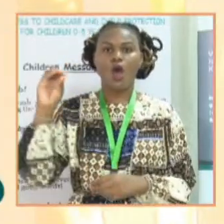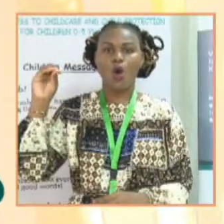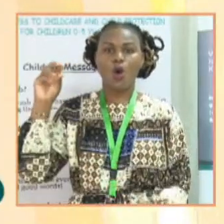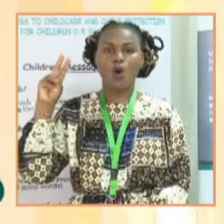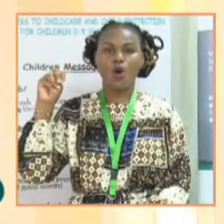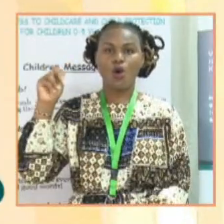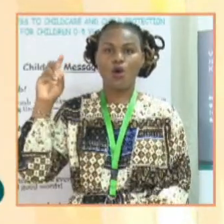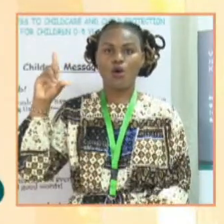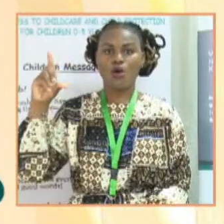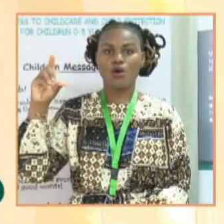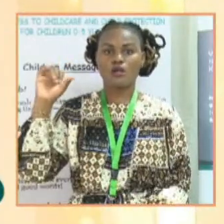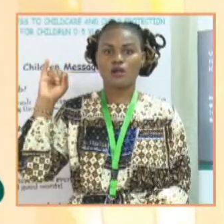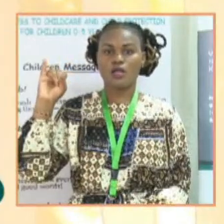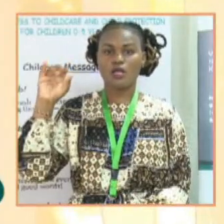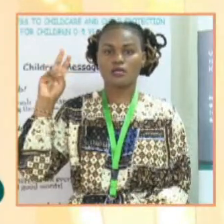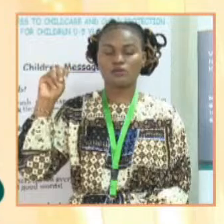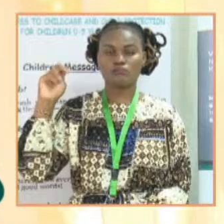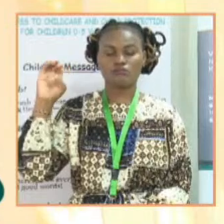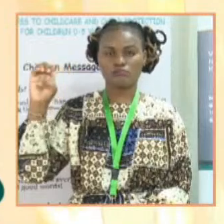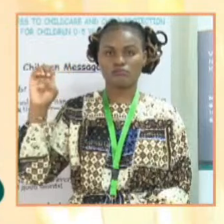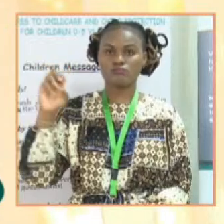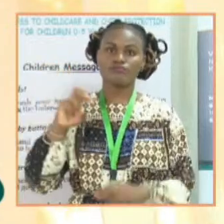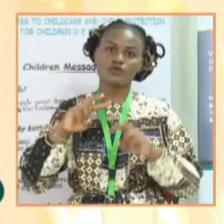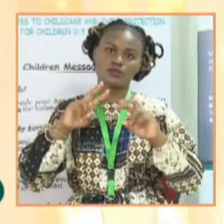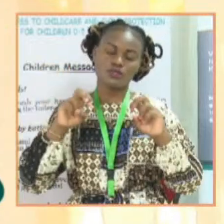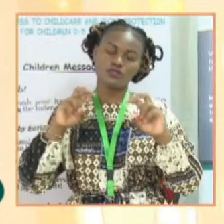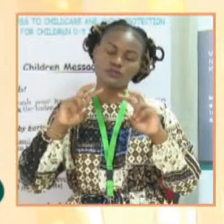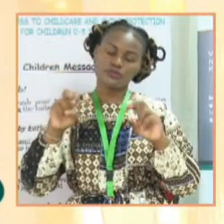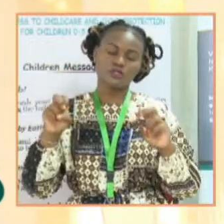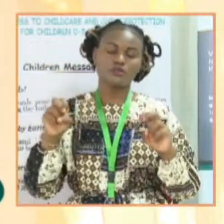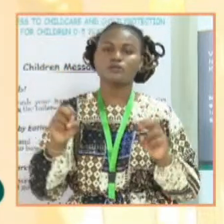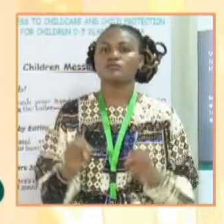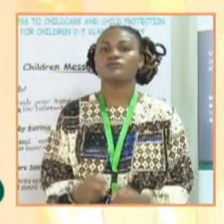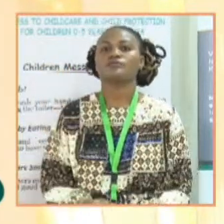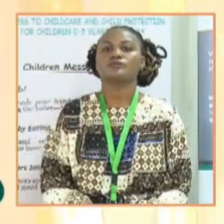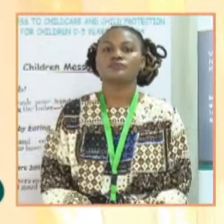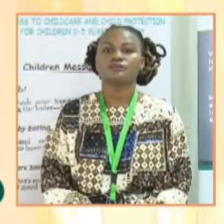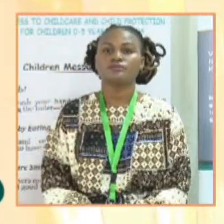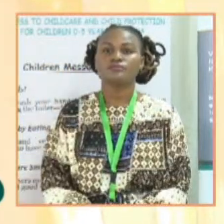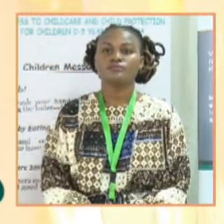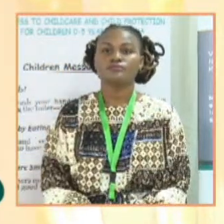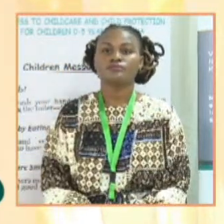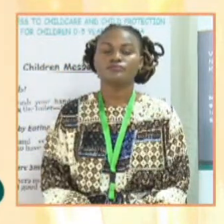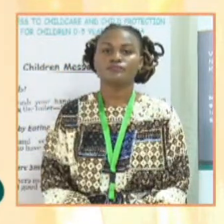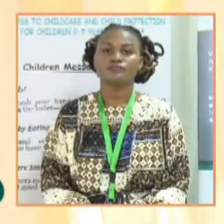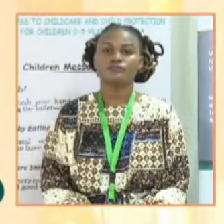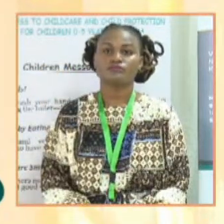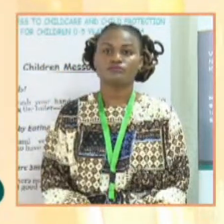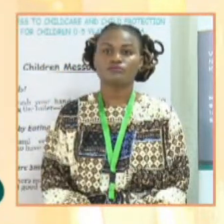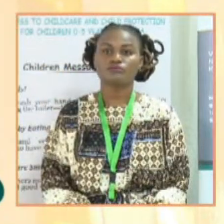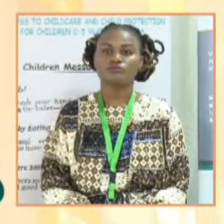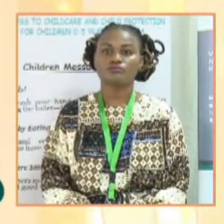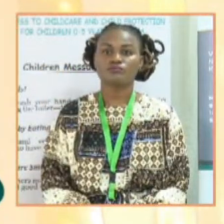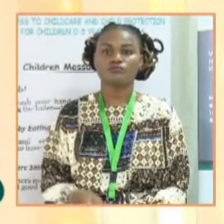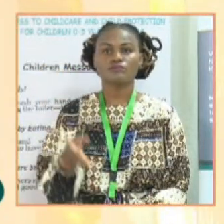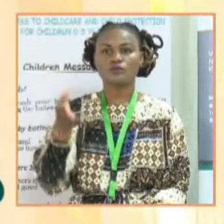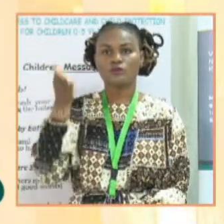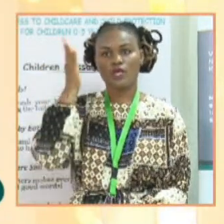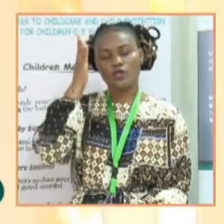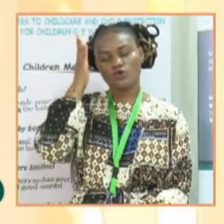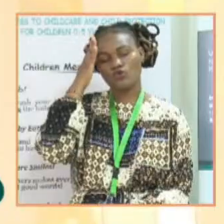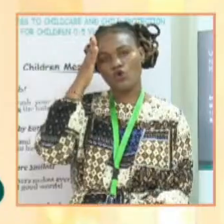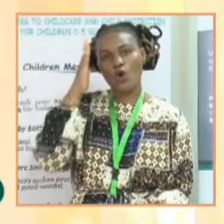nutrition, you can customize so that you're able to move it from the policy and systems level to the implementation